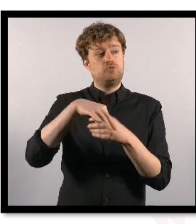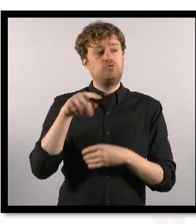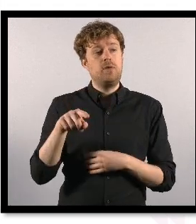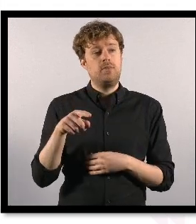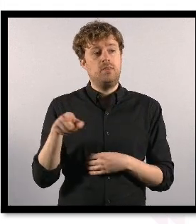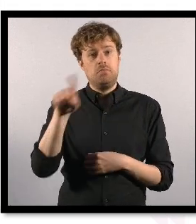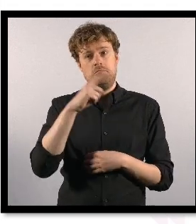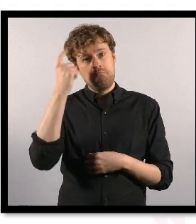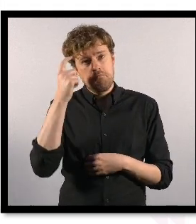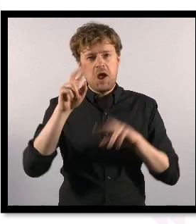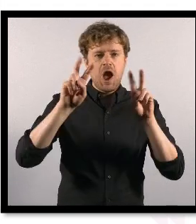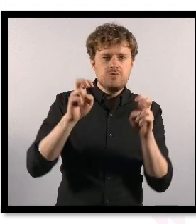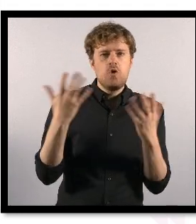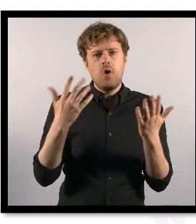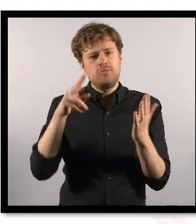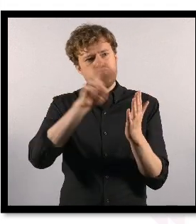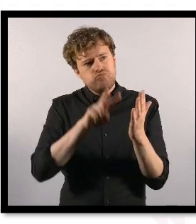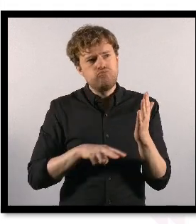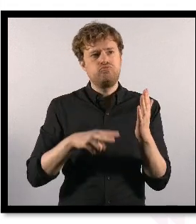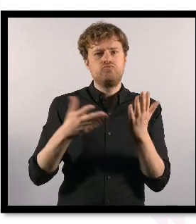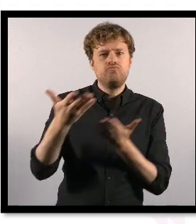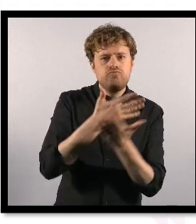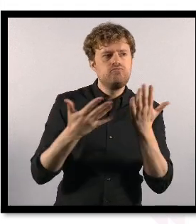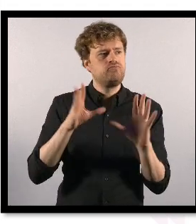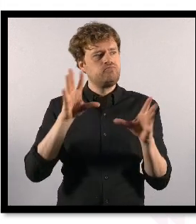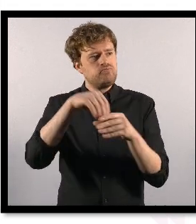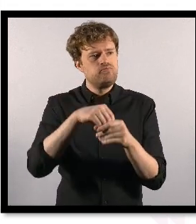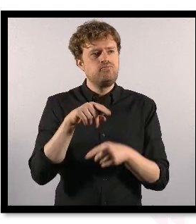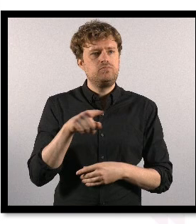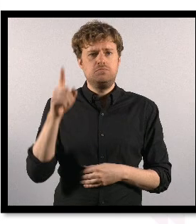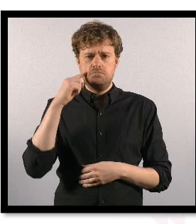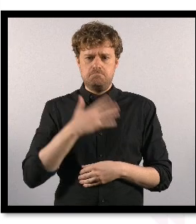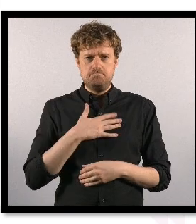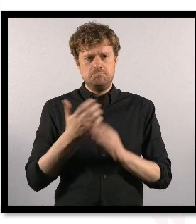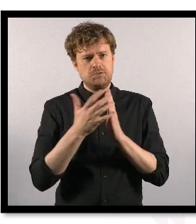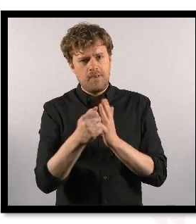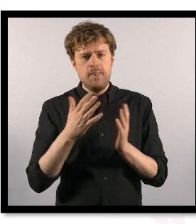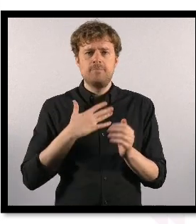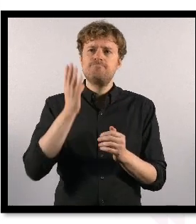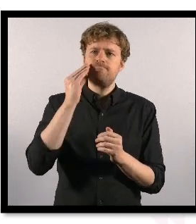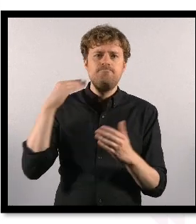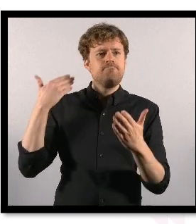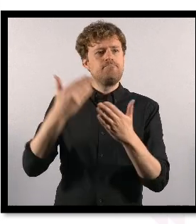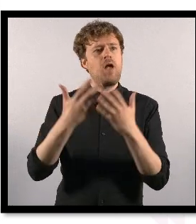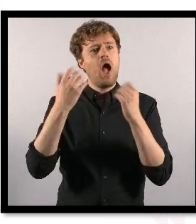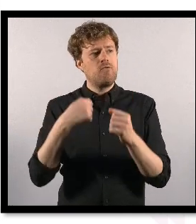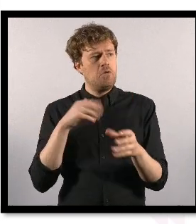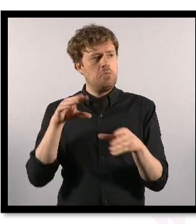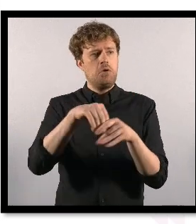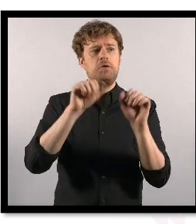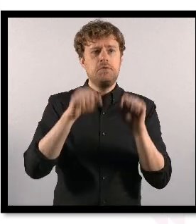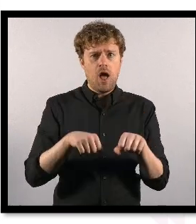enabling someone within your community. So that's some action items for you after KubeCon. Yeah, I would definitely encourage people